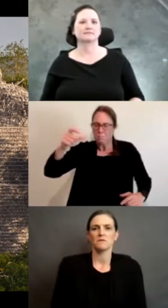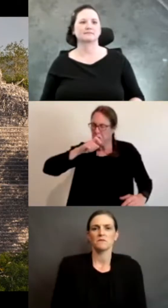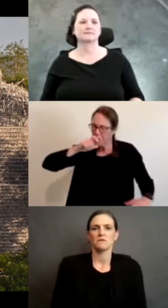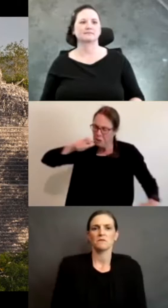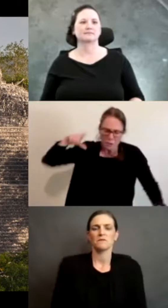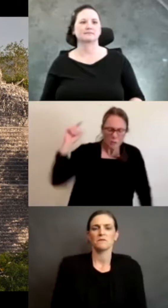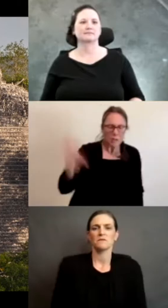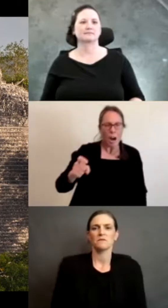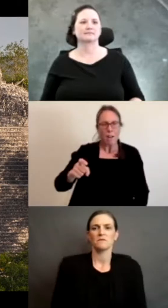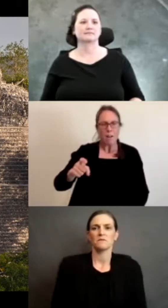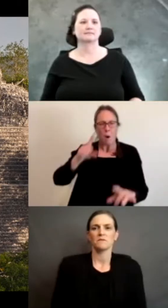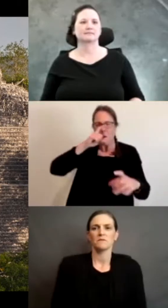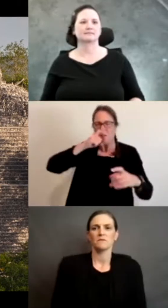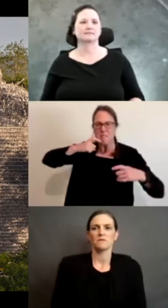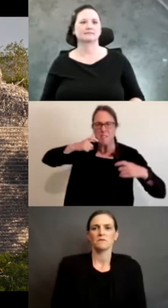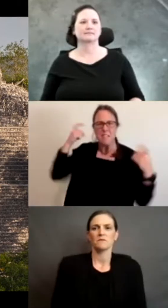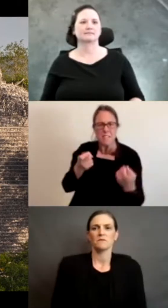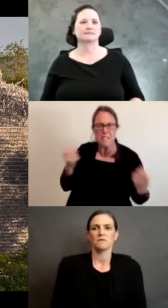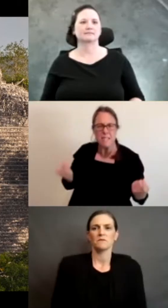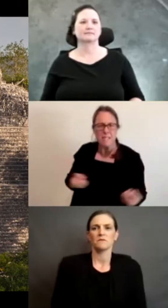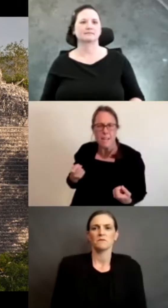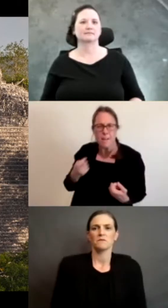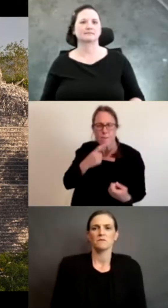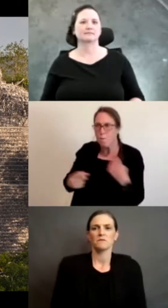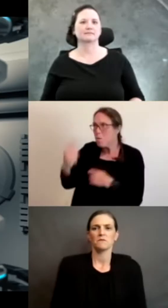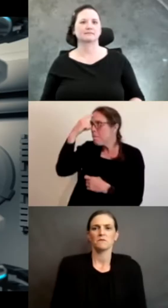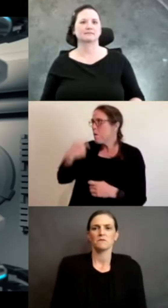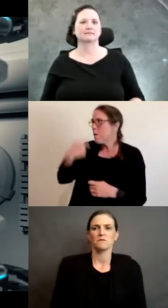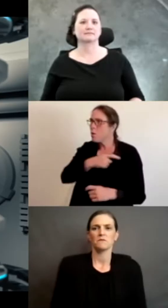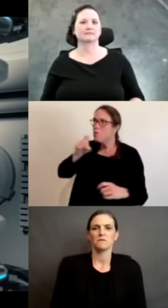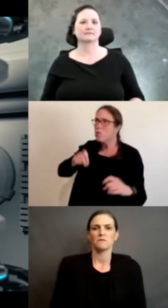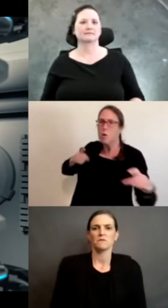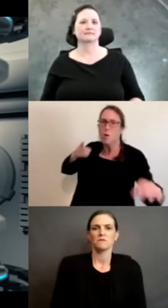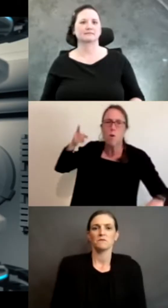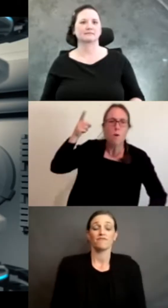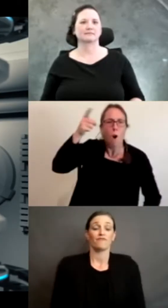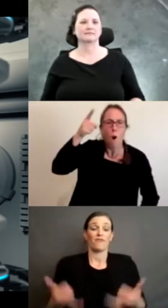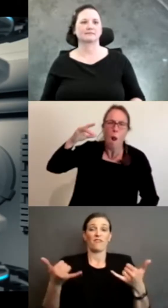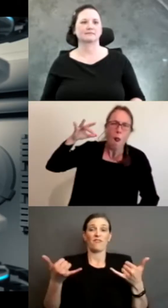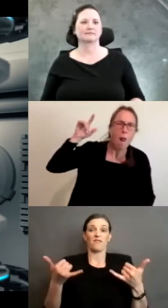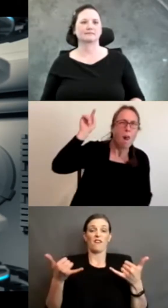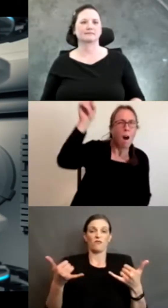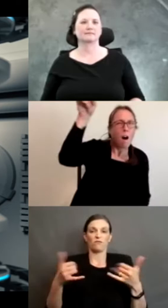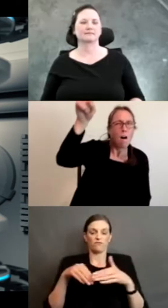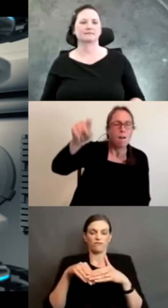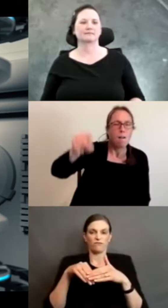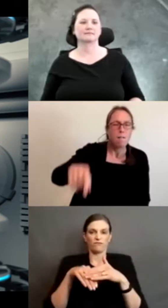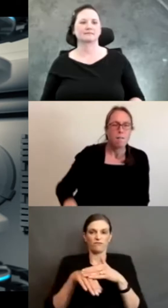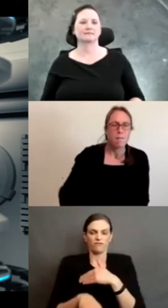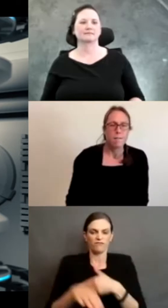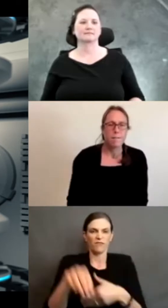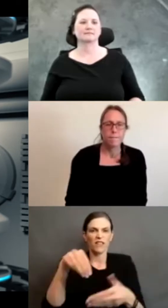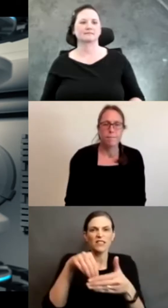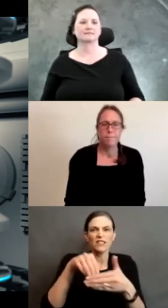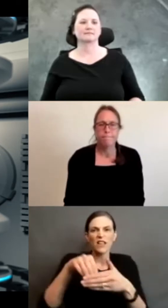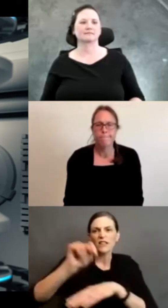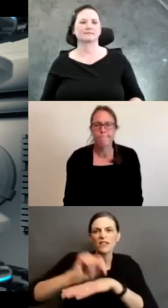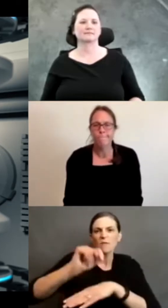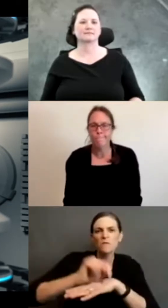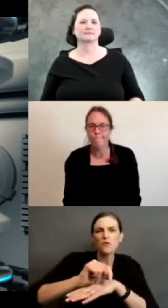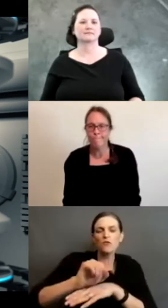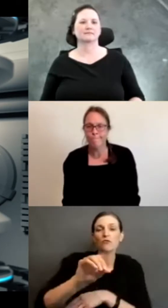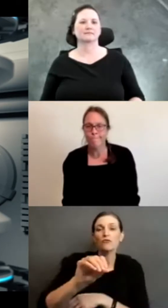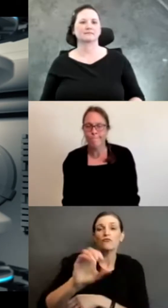an abomination to think otherwise. Now inside the temple, Doc Reeven's secret lab